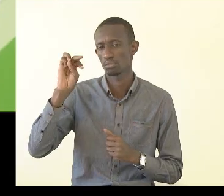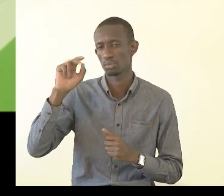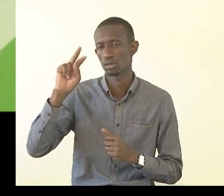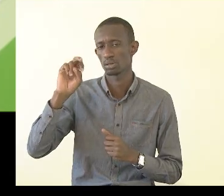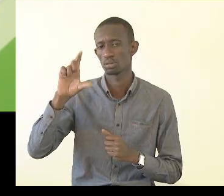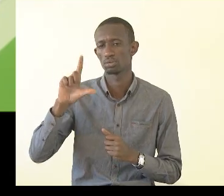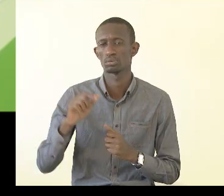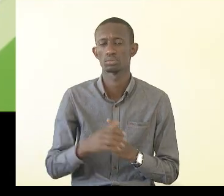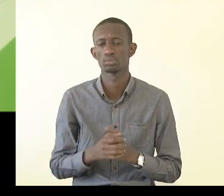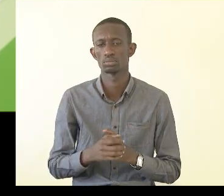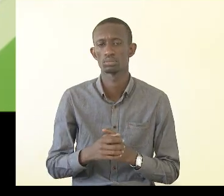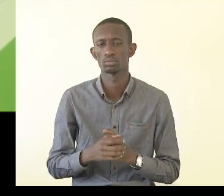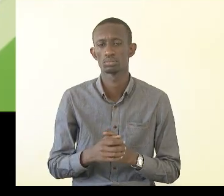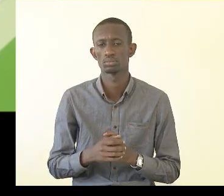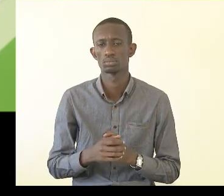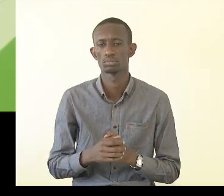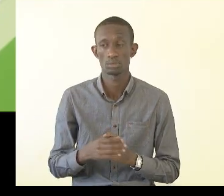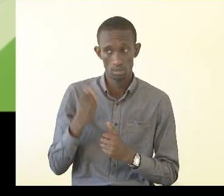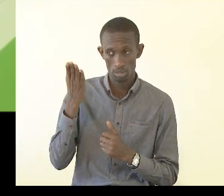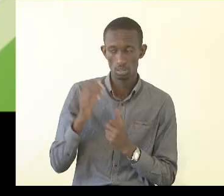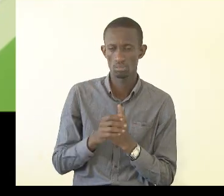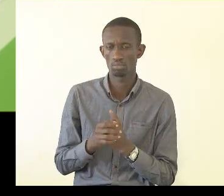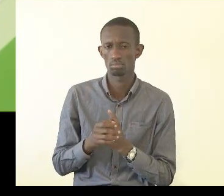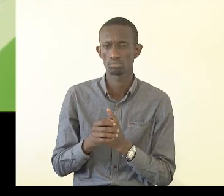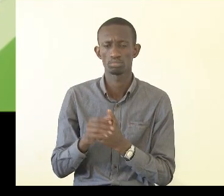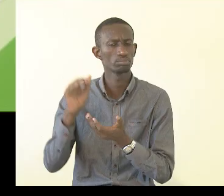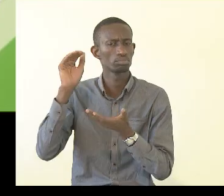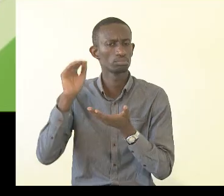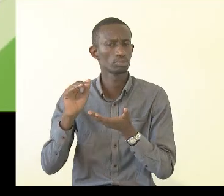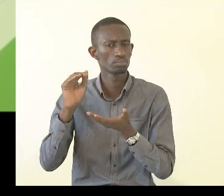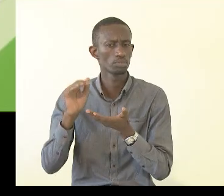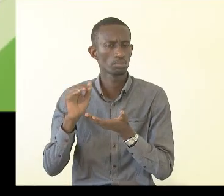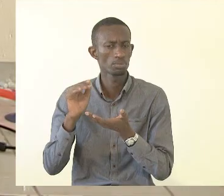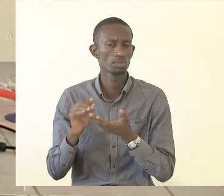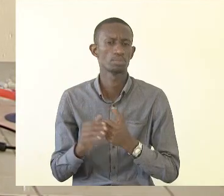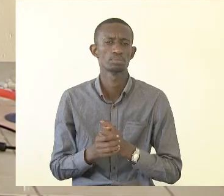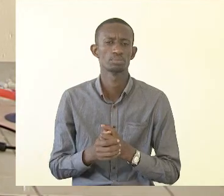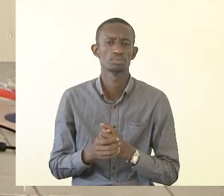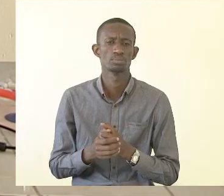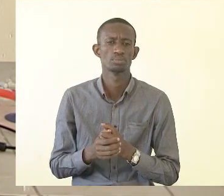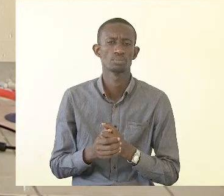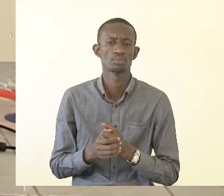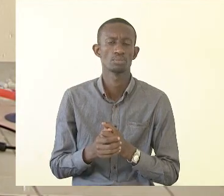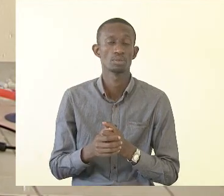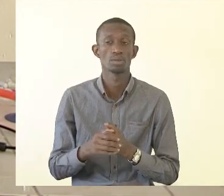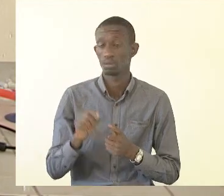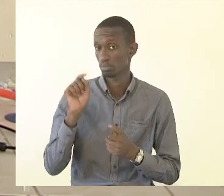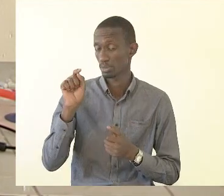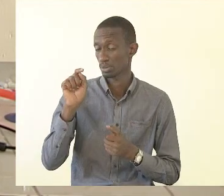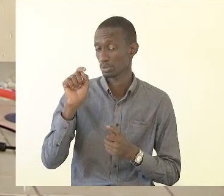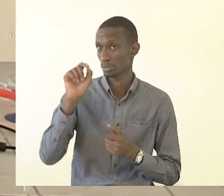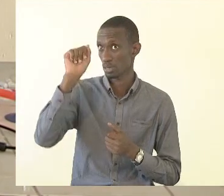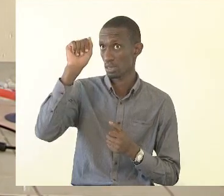aromatic amines, but this is a reduction reaction. That's part B. This was part